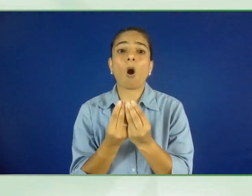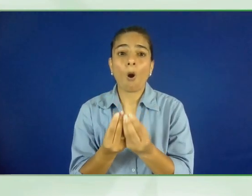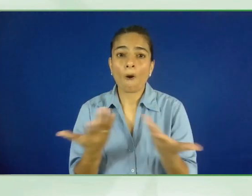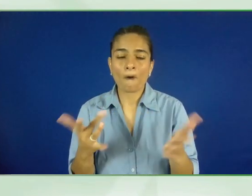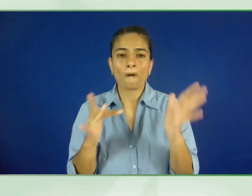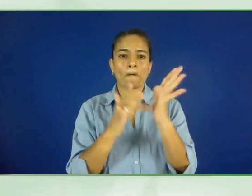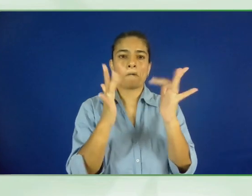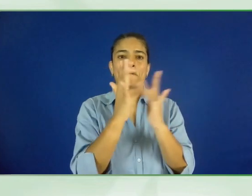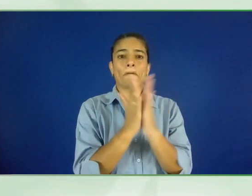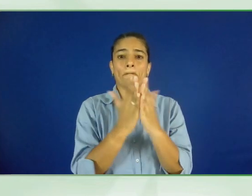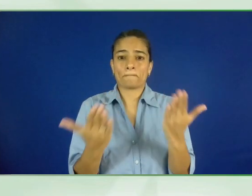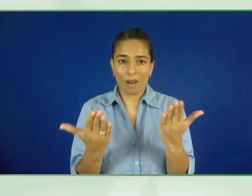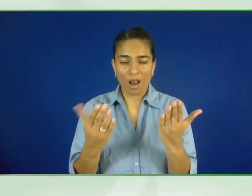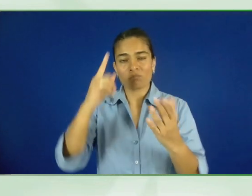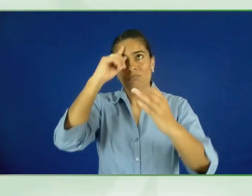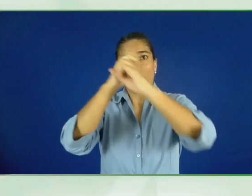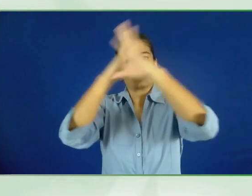For my